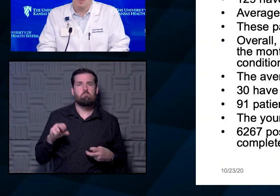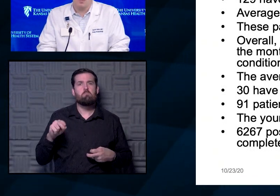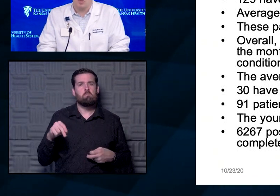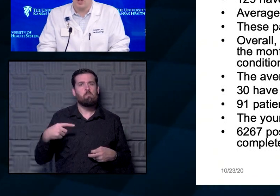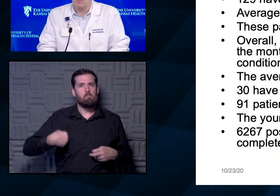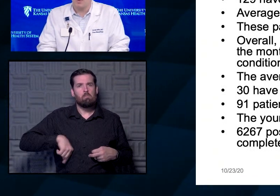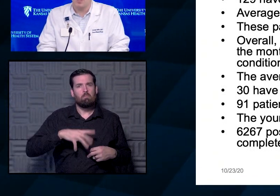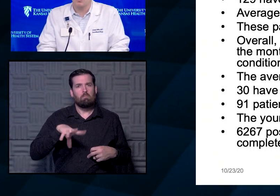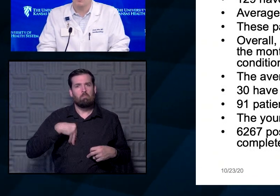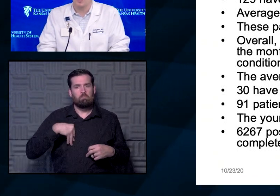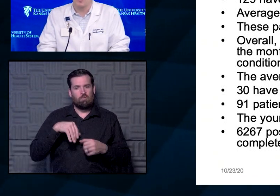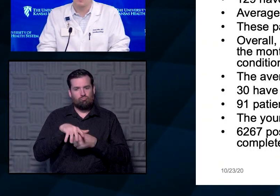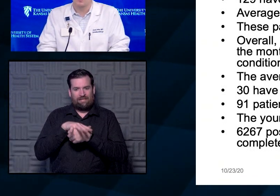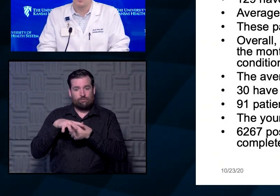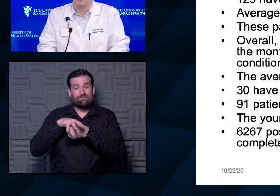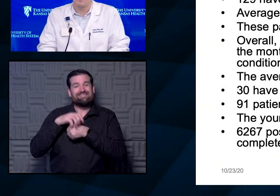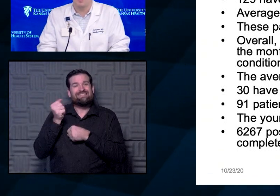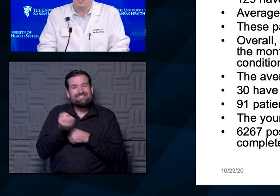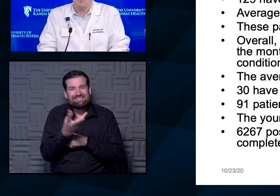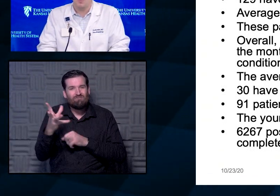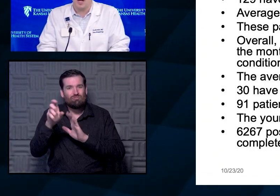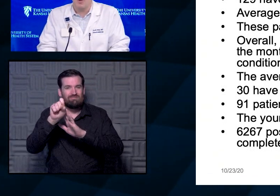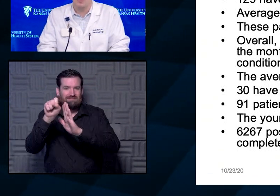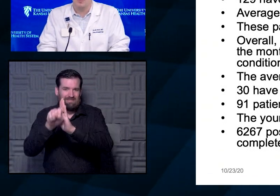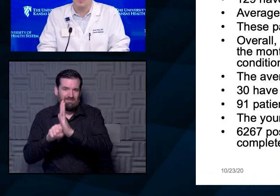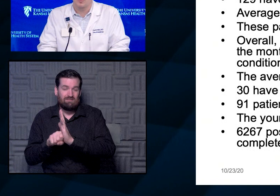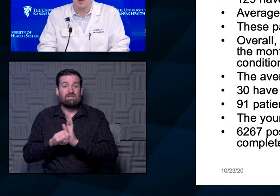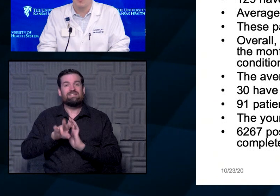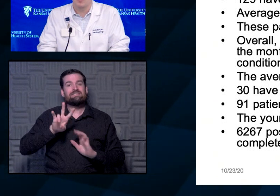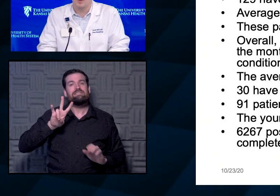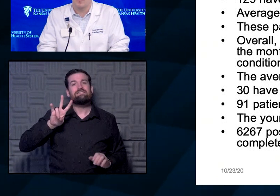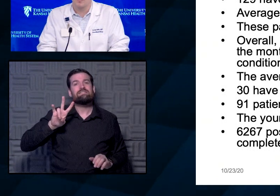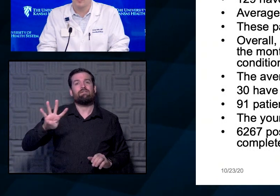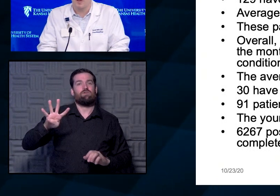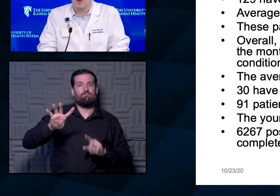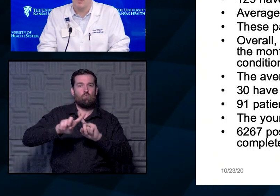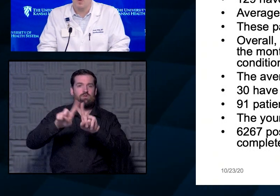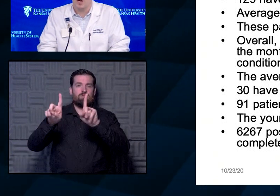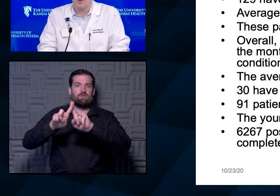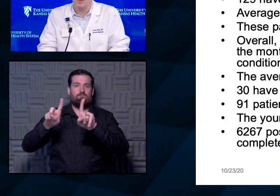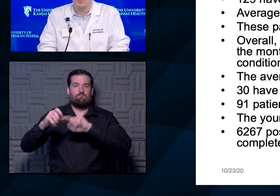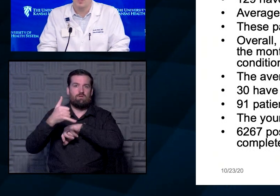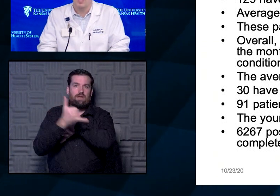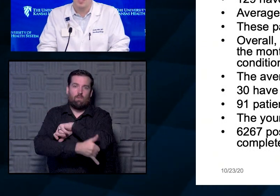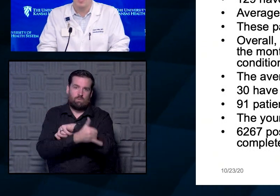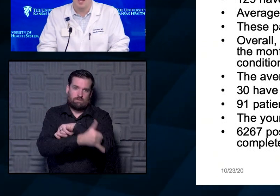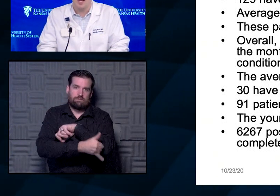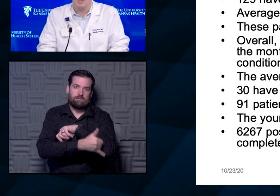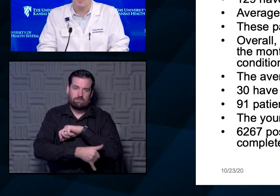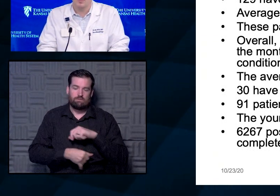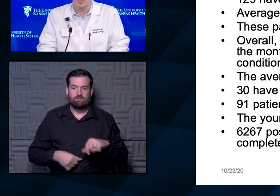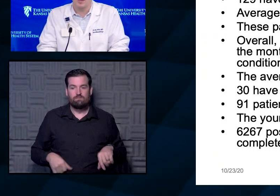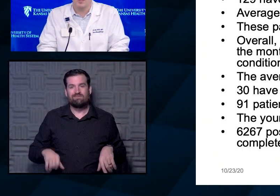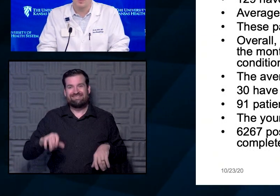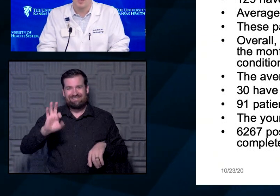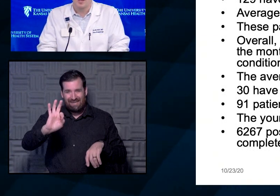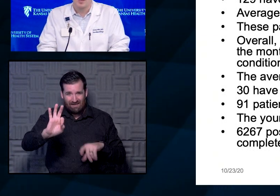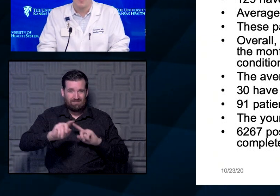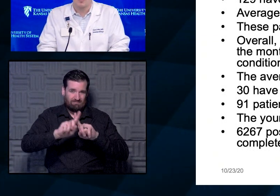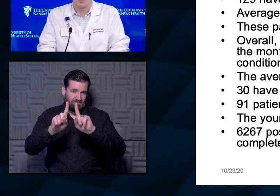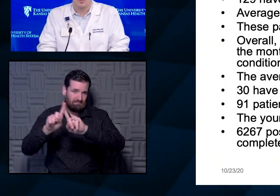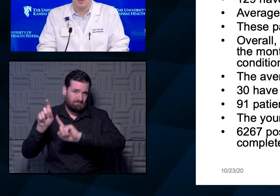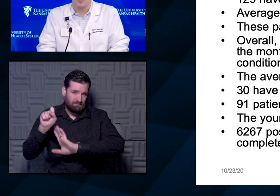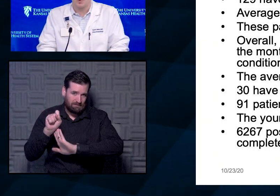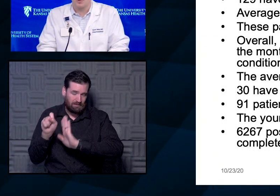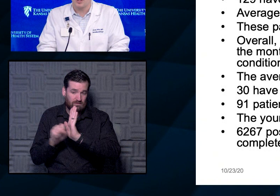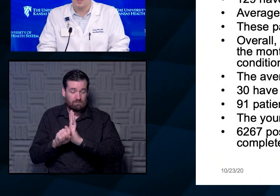region and even really from a number of states. So 74 counties, those patients have come from 74 counties and 9 different states,